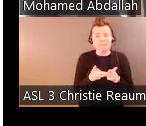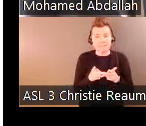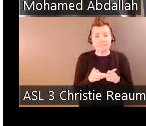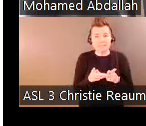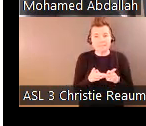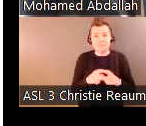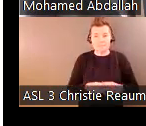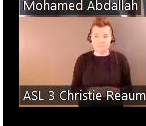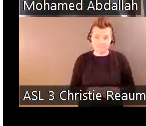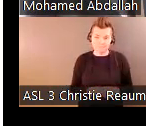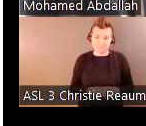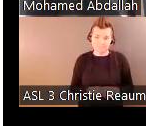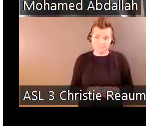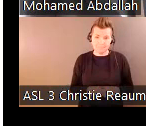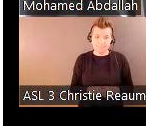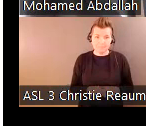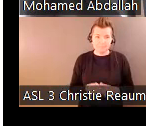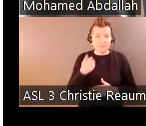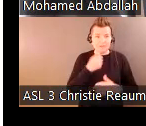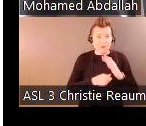under the expansion of the shelter program.